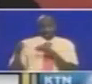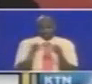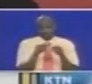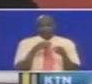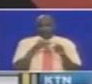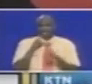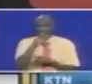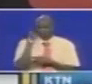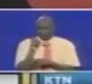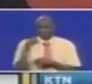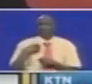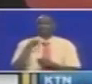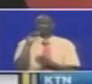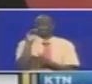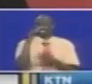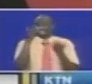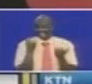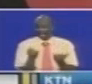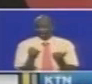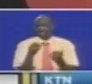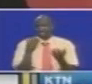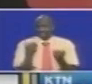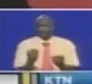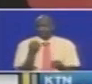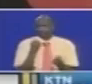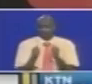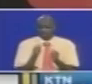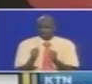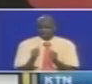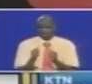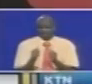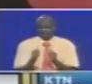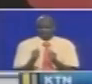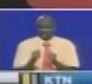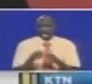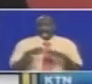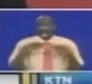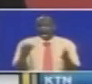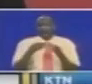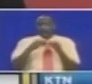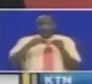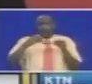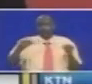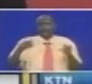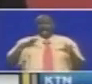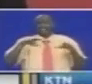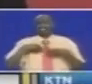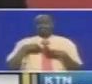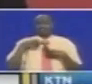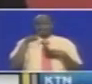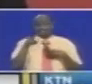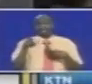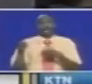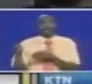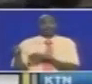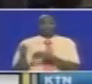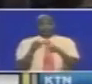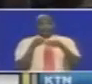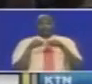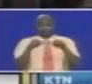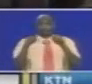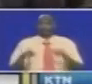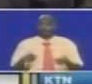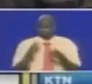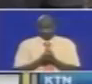question that has got to be asked now is, how long will we accept and move on? The